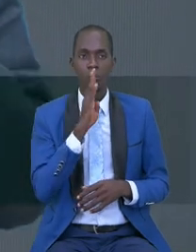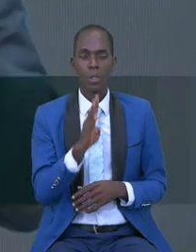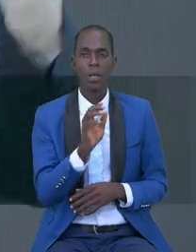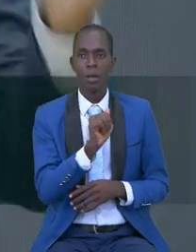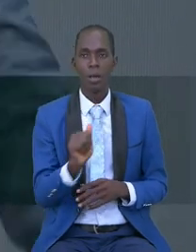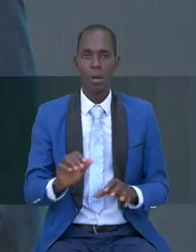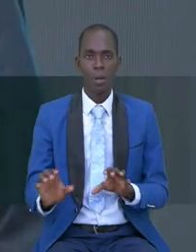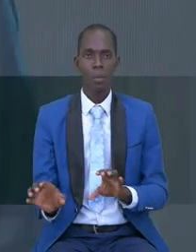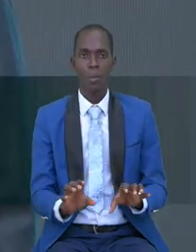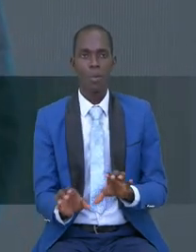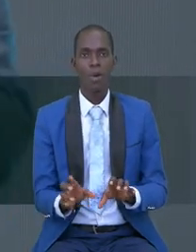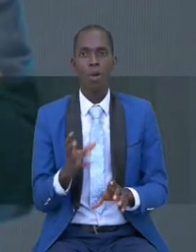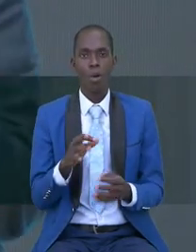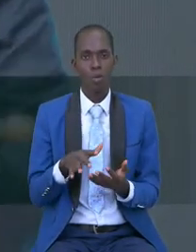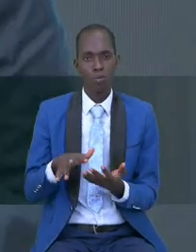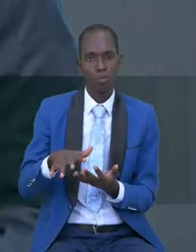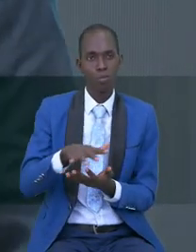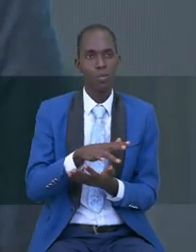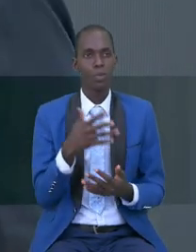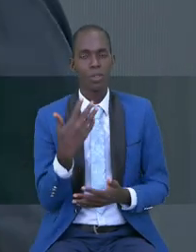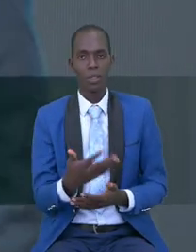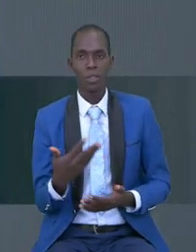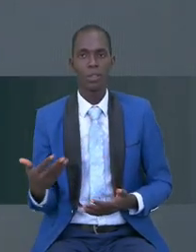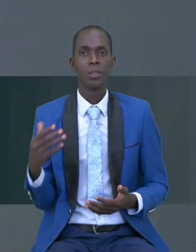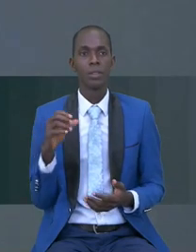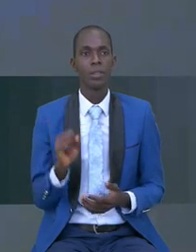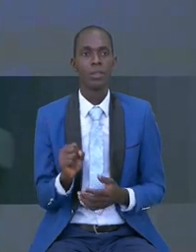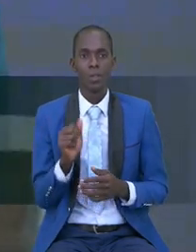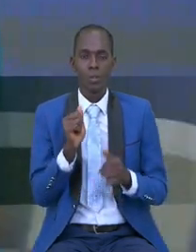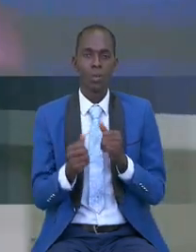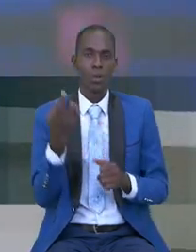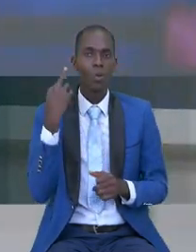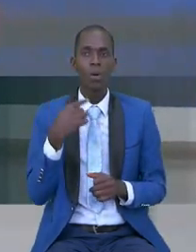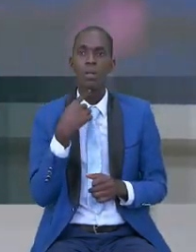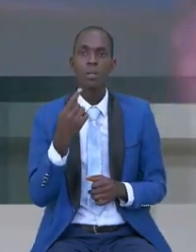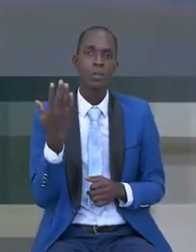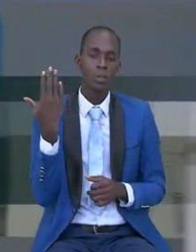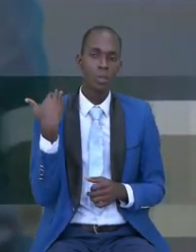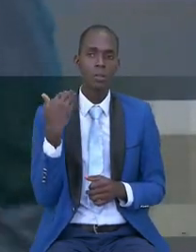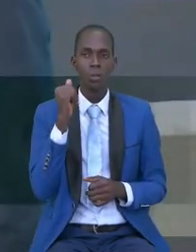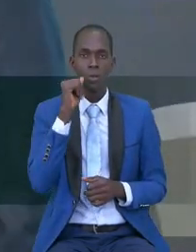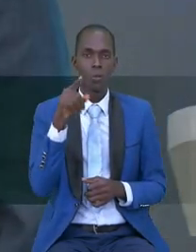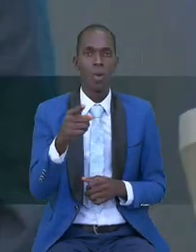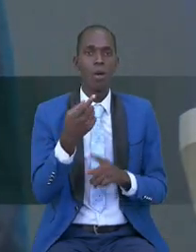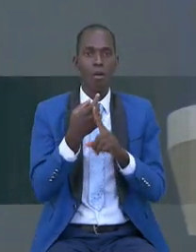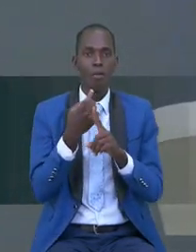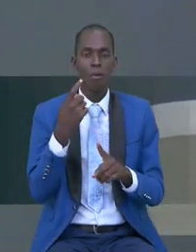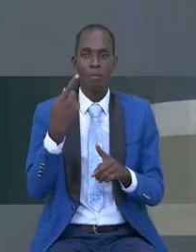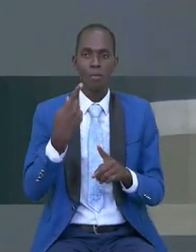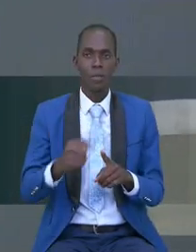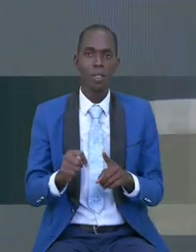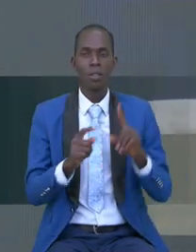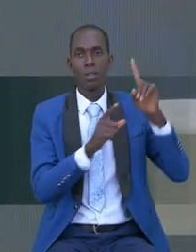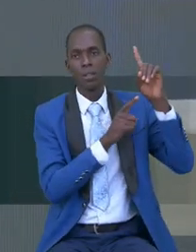a performance of those things which were told her from